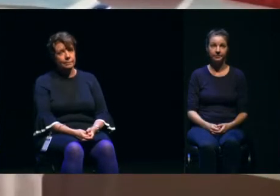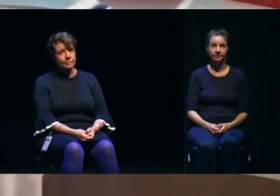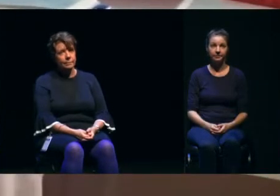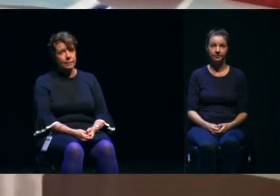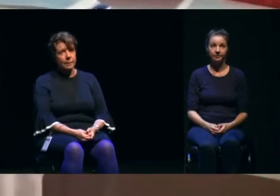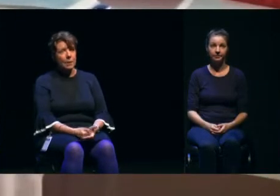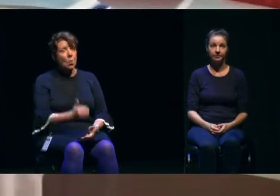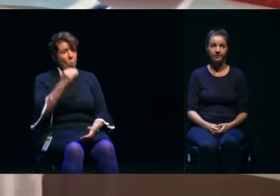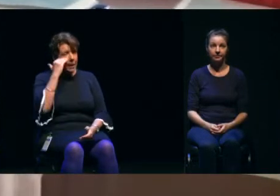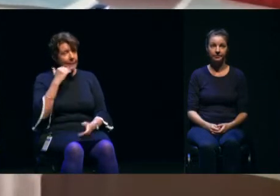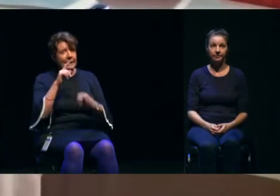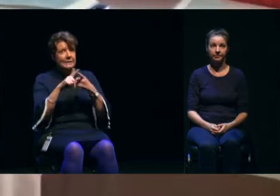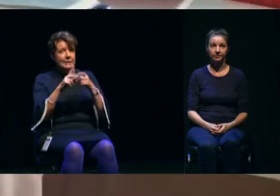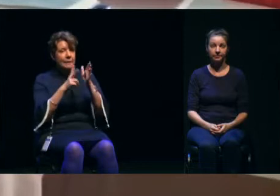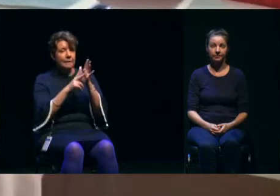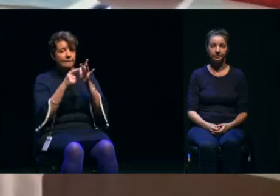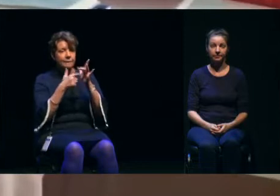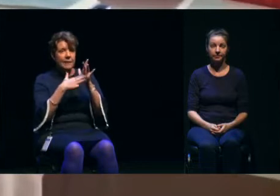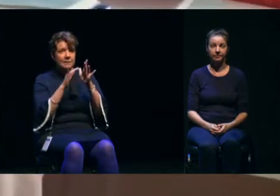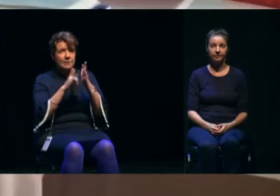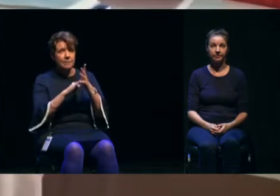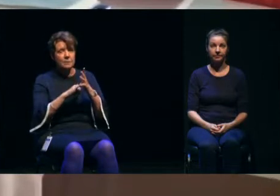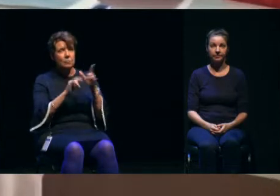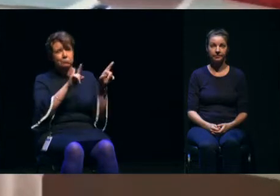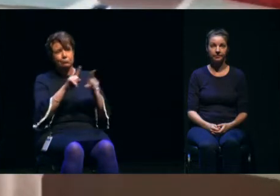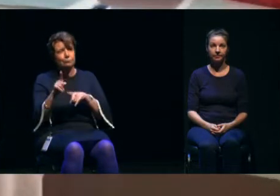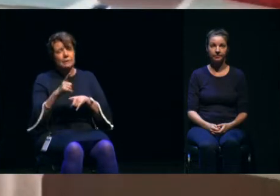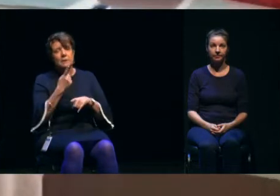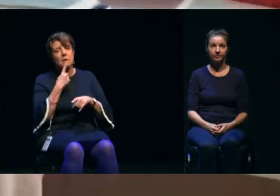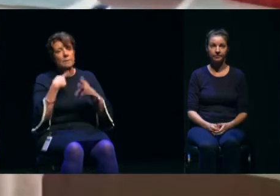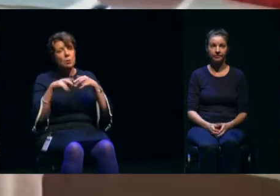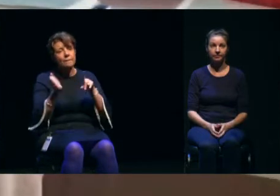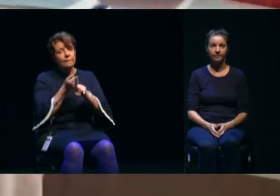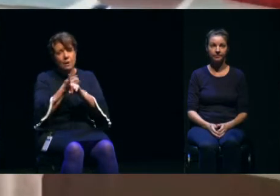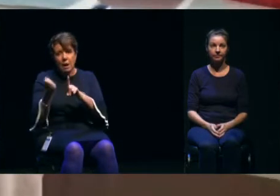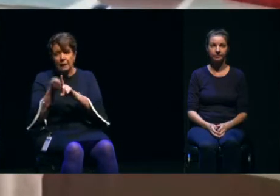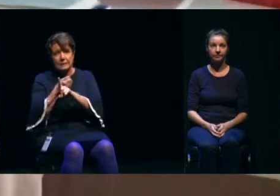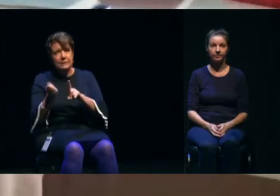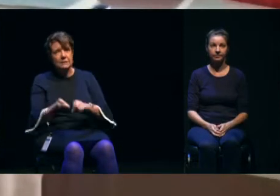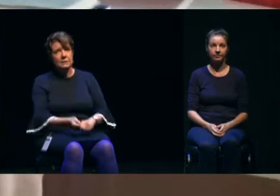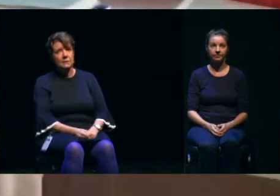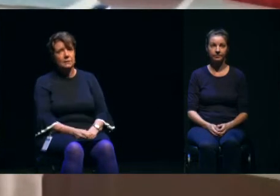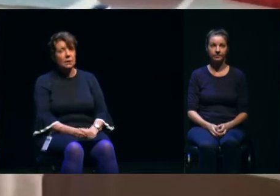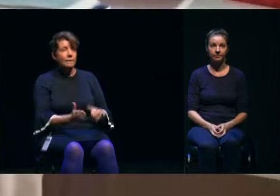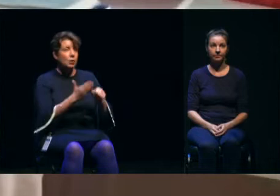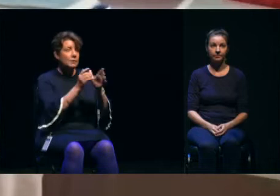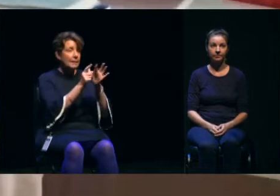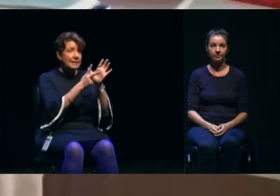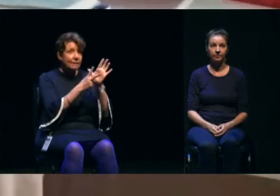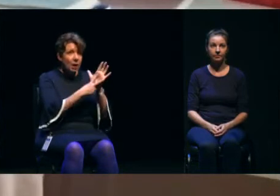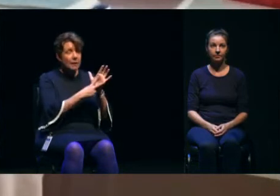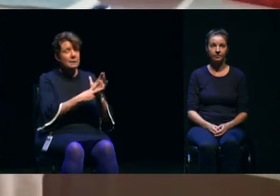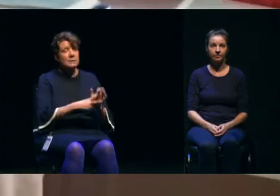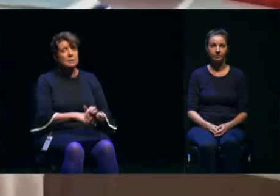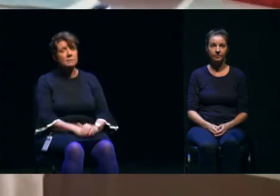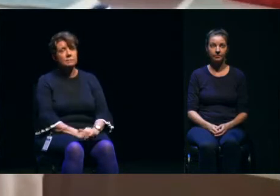women are still victims of all kinds of violence. First, domestic violence that, you